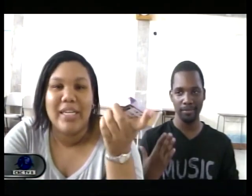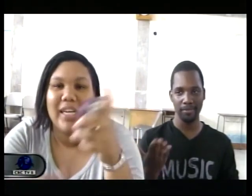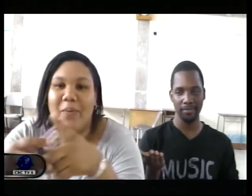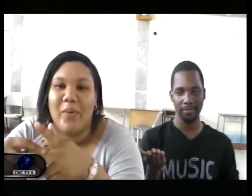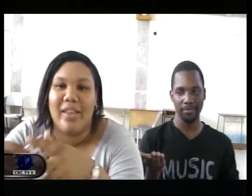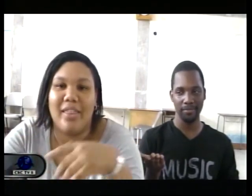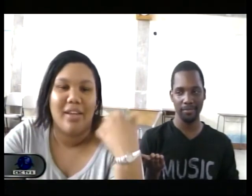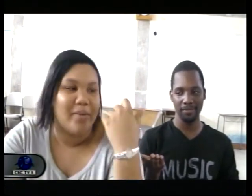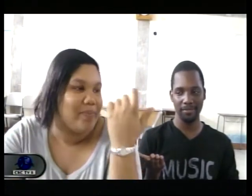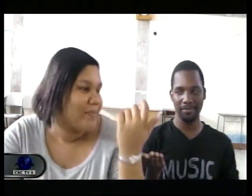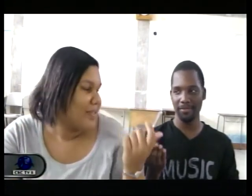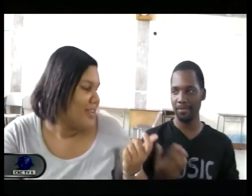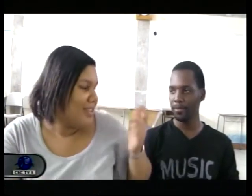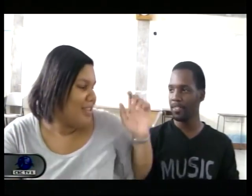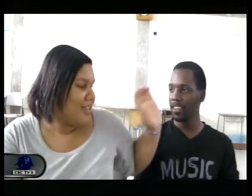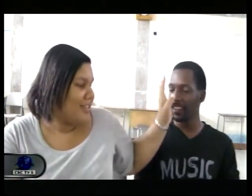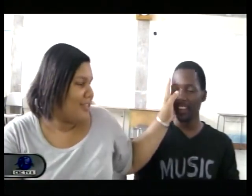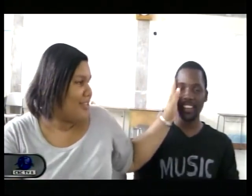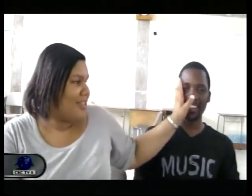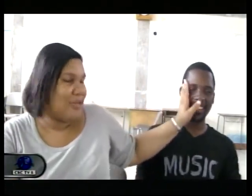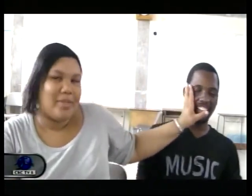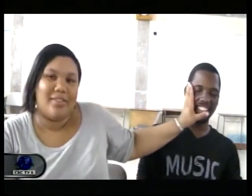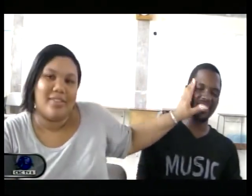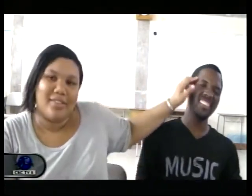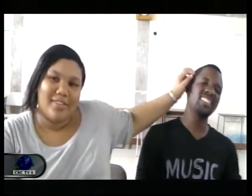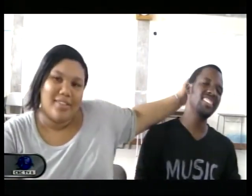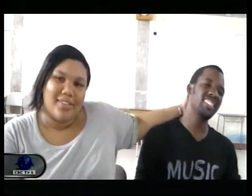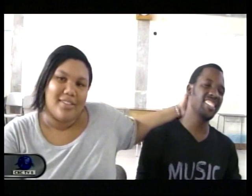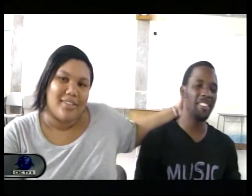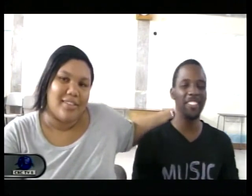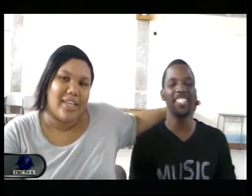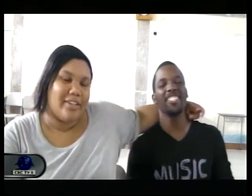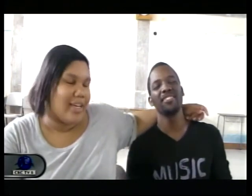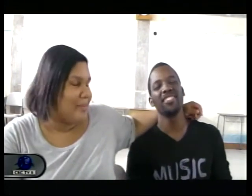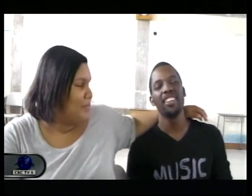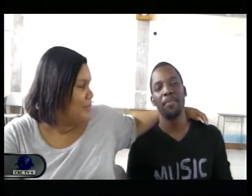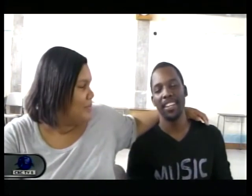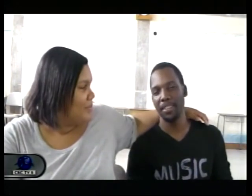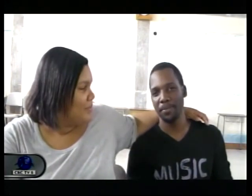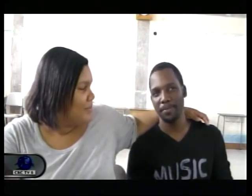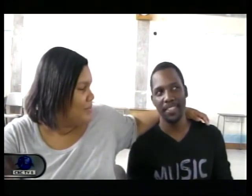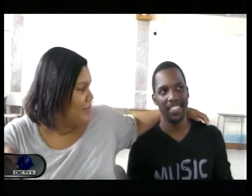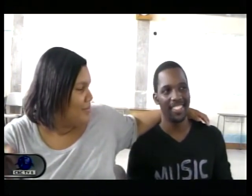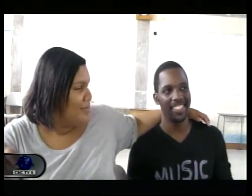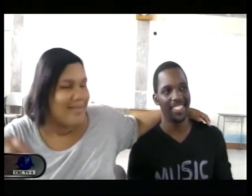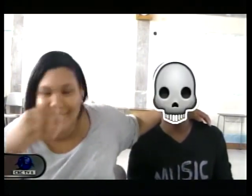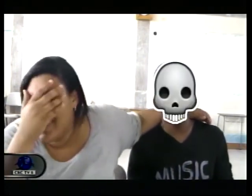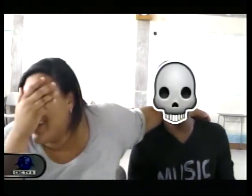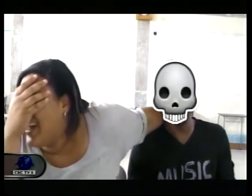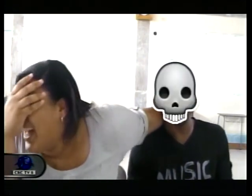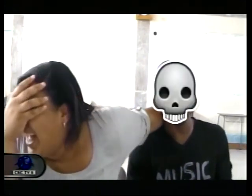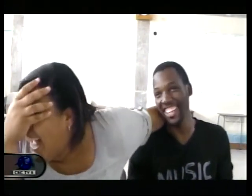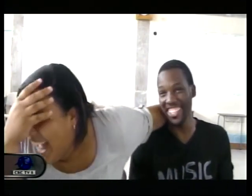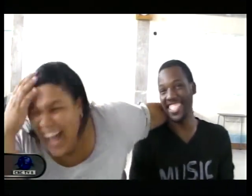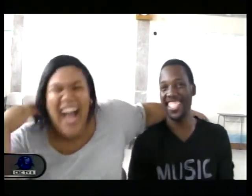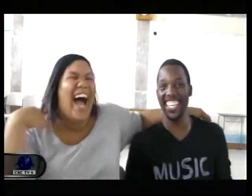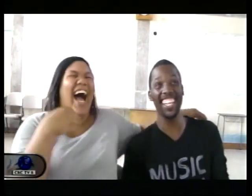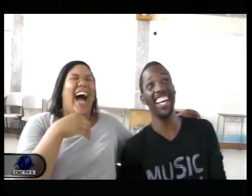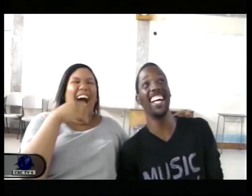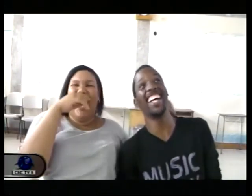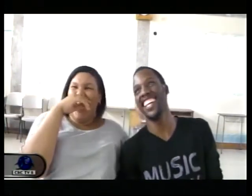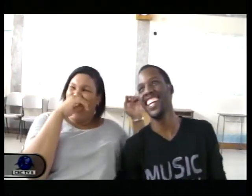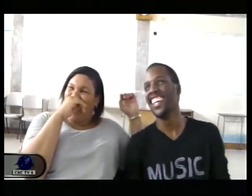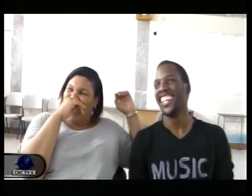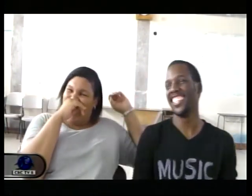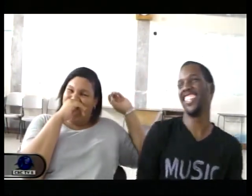doing the tutorial and just going and going and I'm like, wait, stop. This, what I just said is not what I would have said last year,